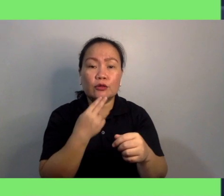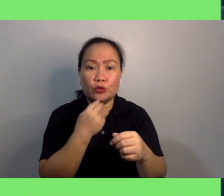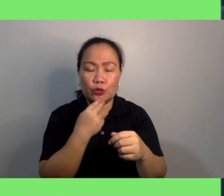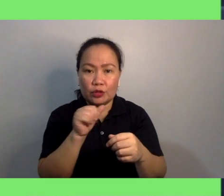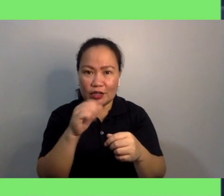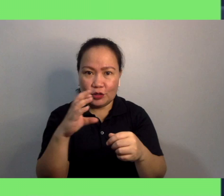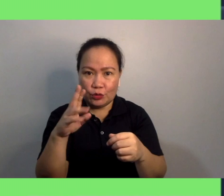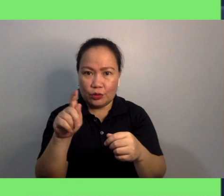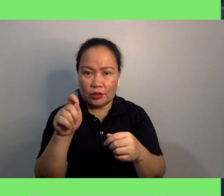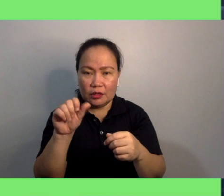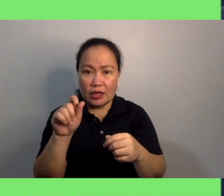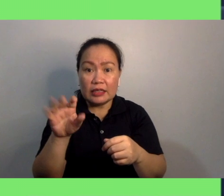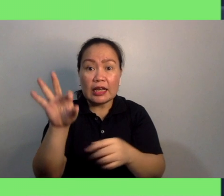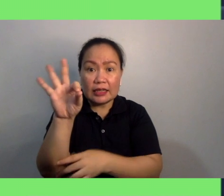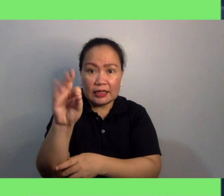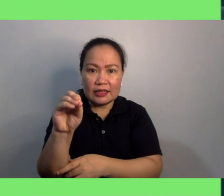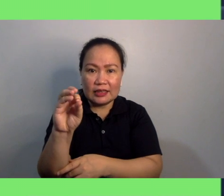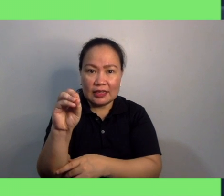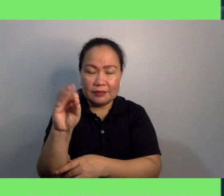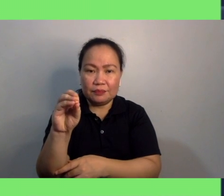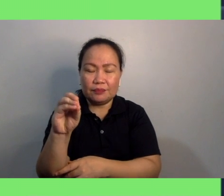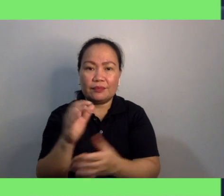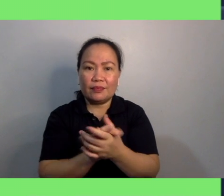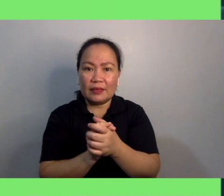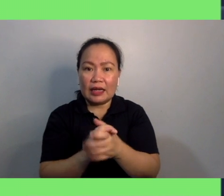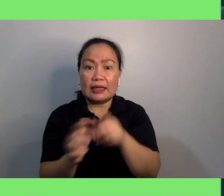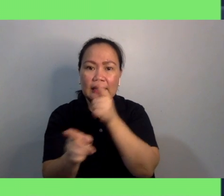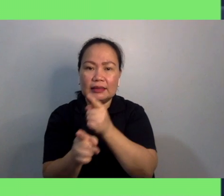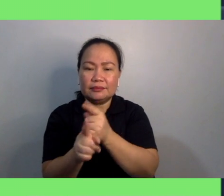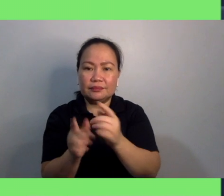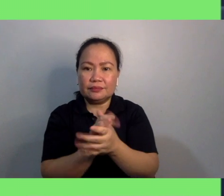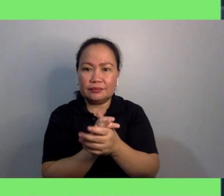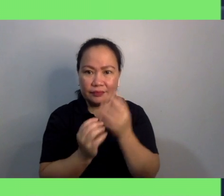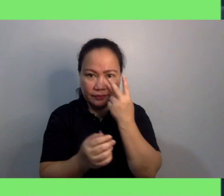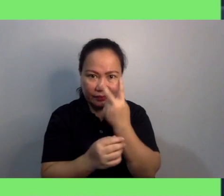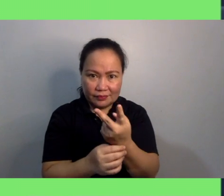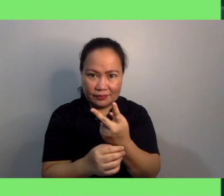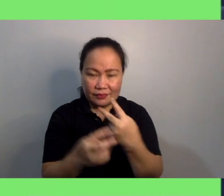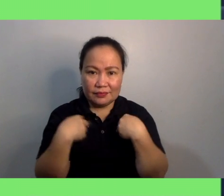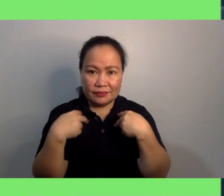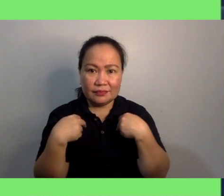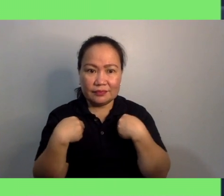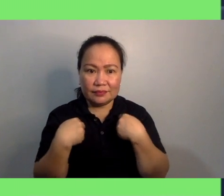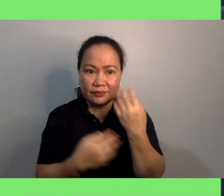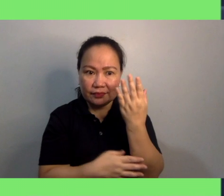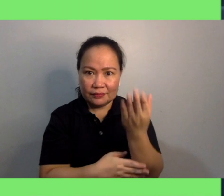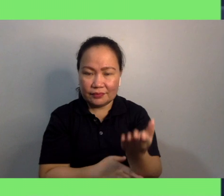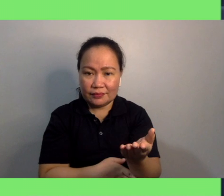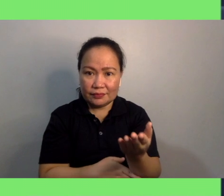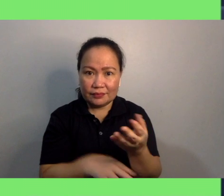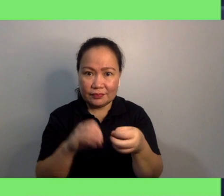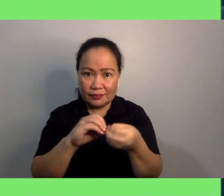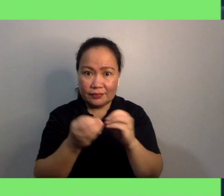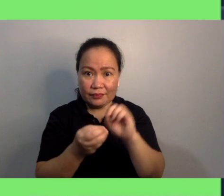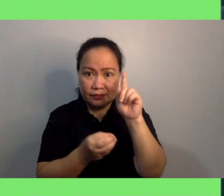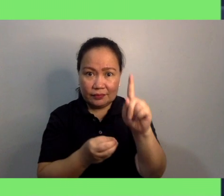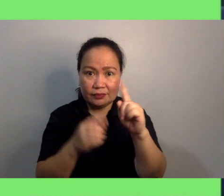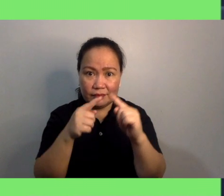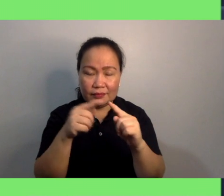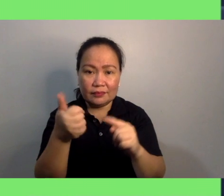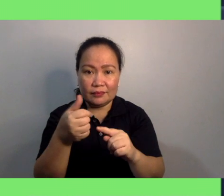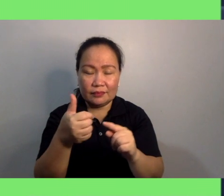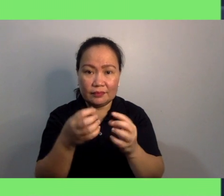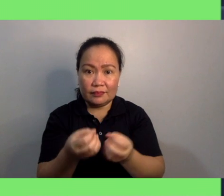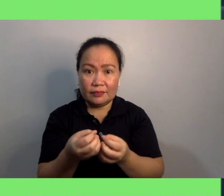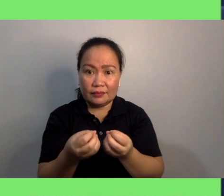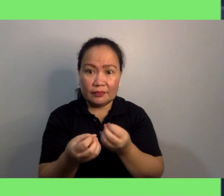So, it's your time to shine. Okay? So, I have here items 1 to 10. So, given this angle,